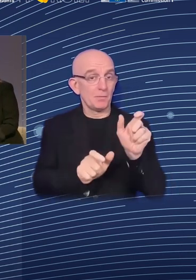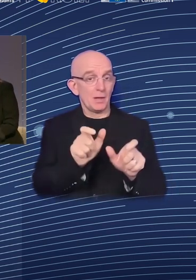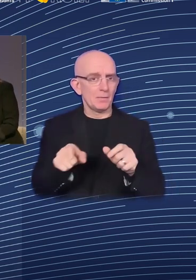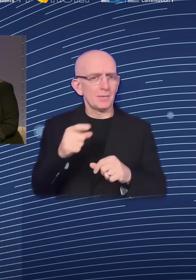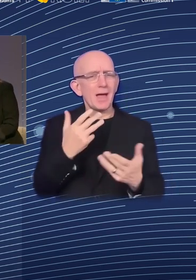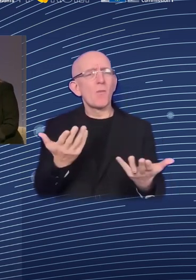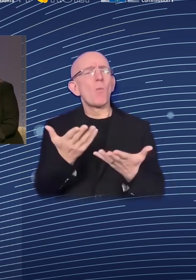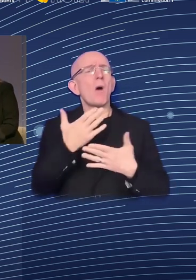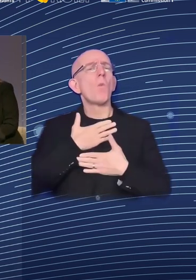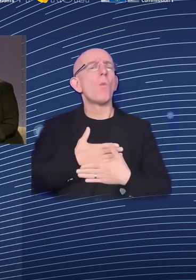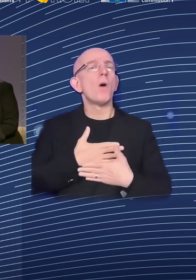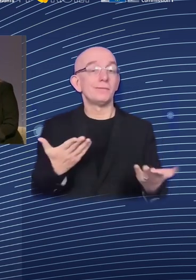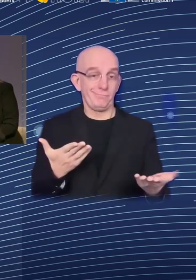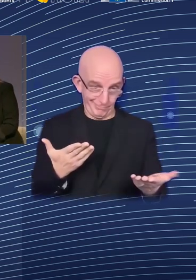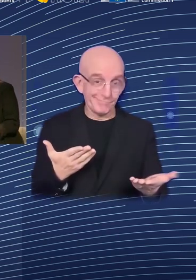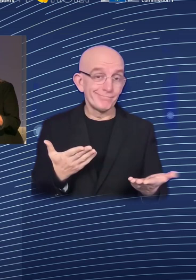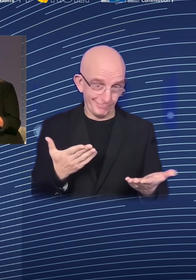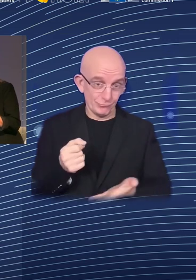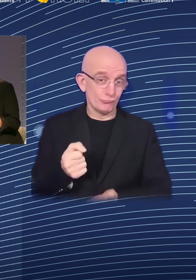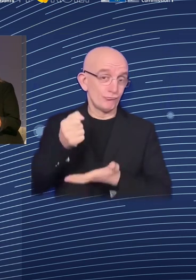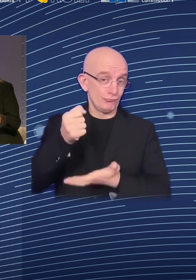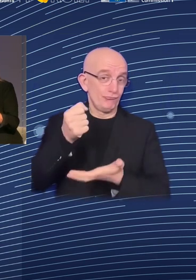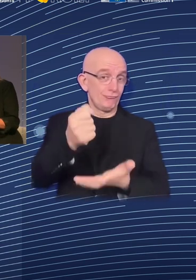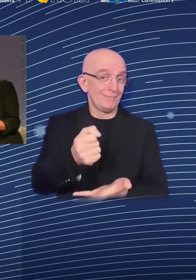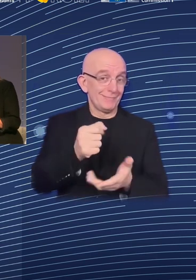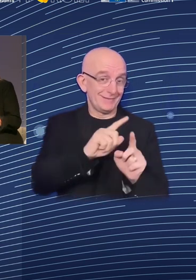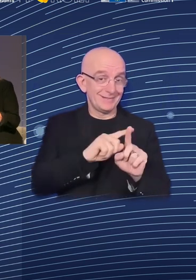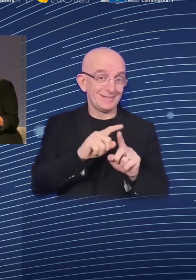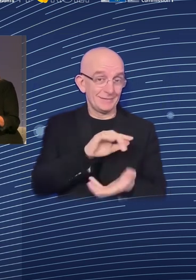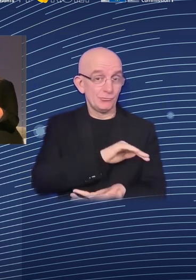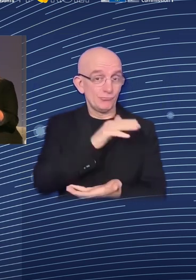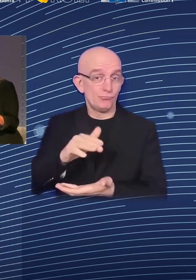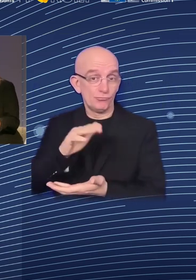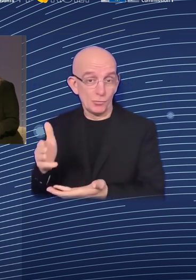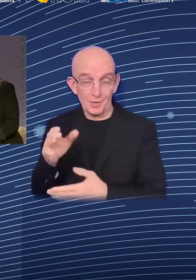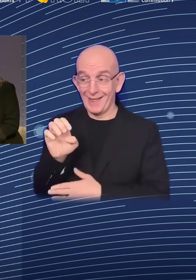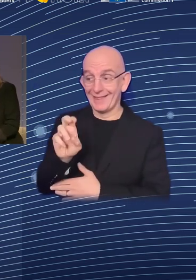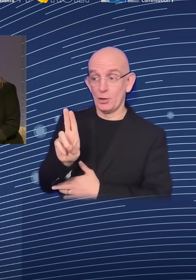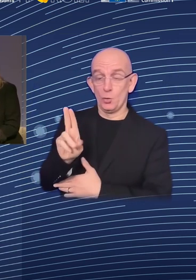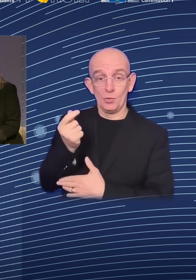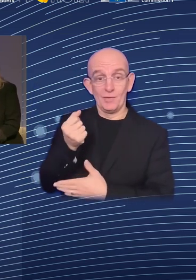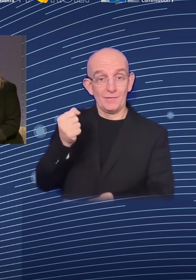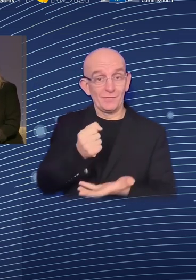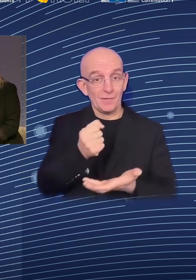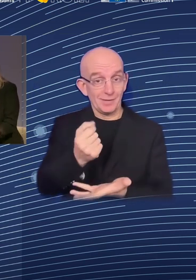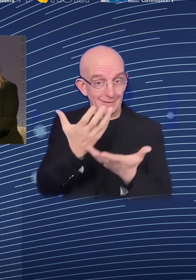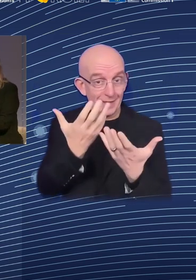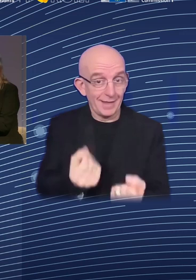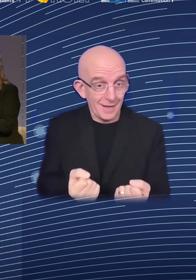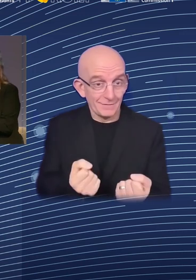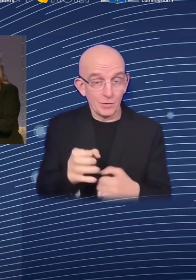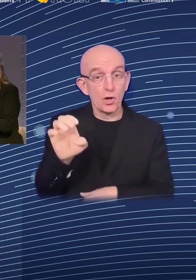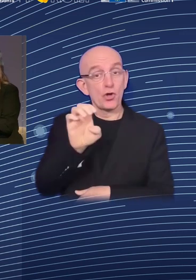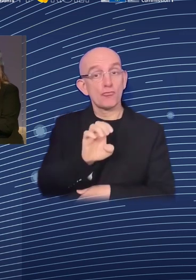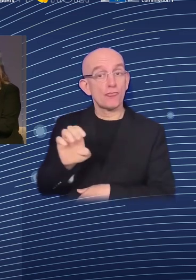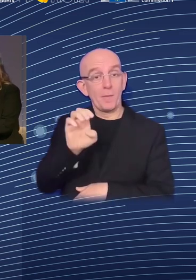Facility and the European Social Funds Plus that are there to help countries get to where they want to get. So we're going to